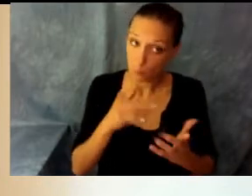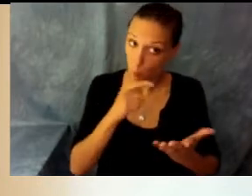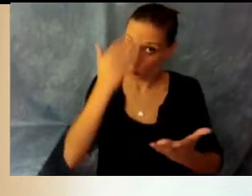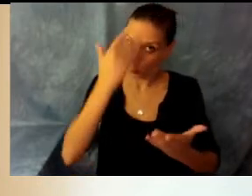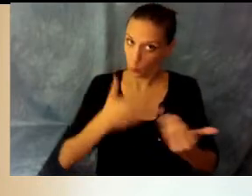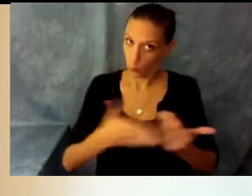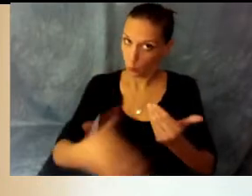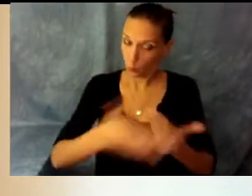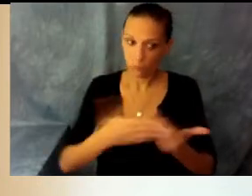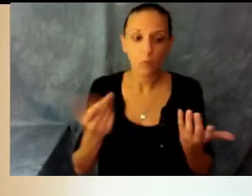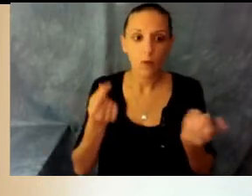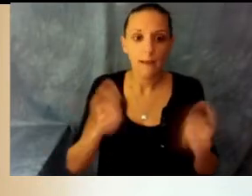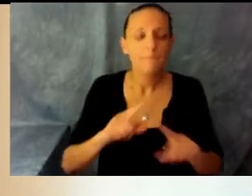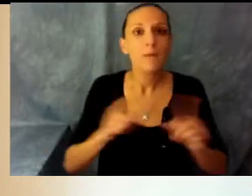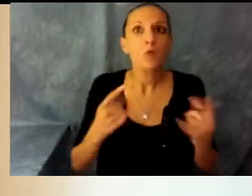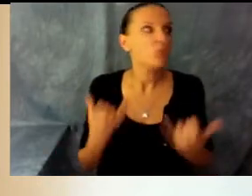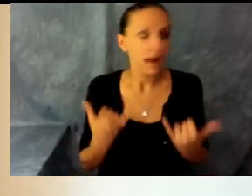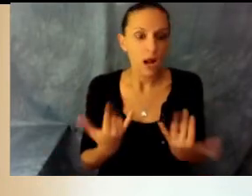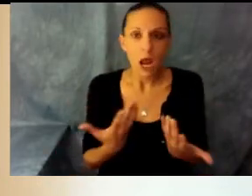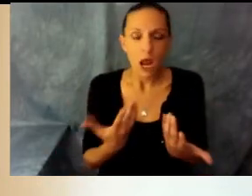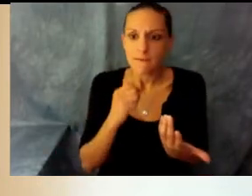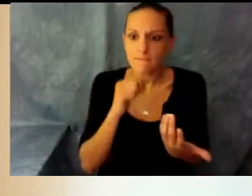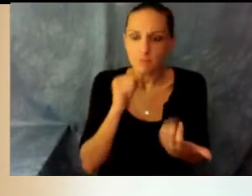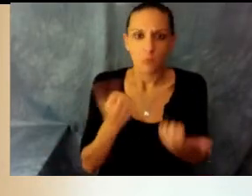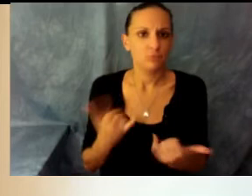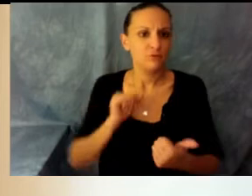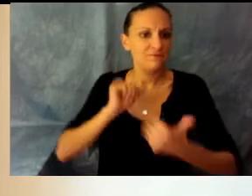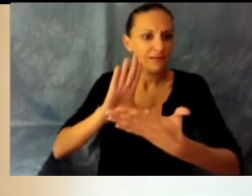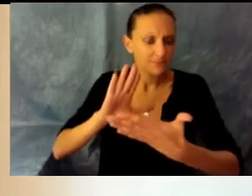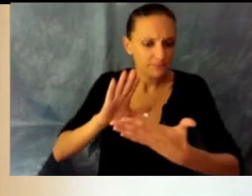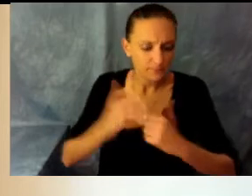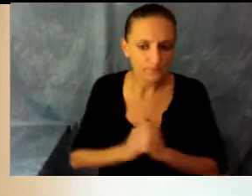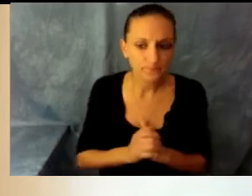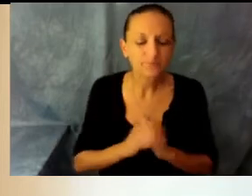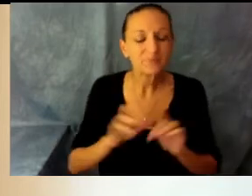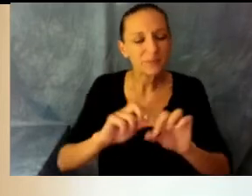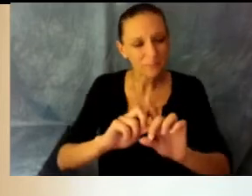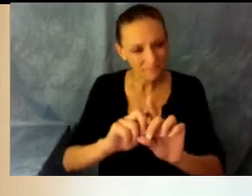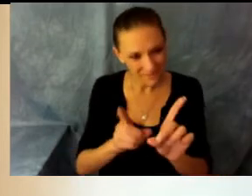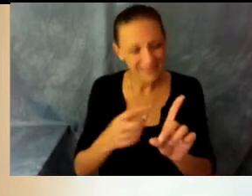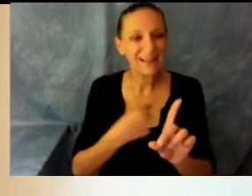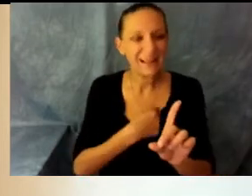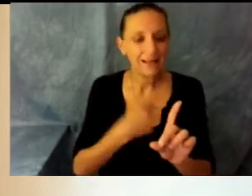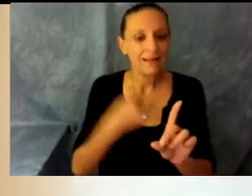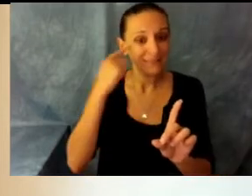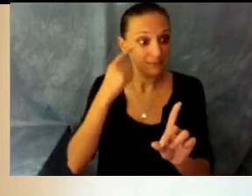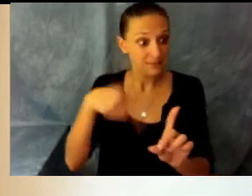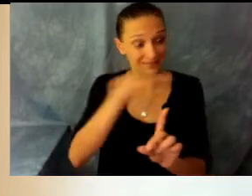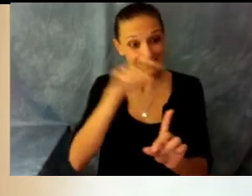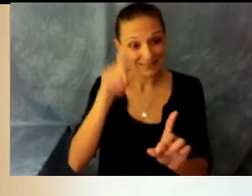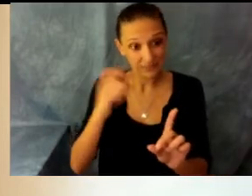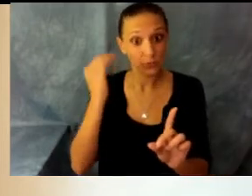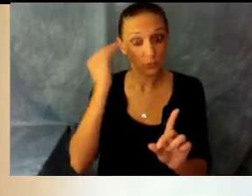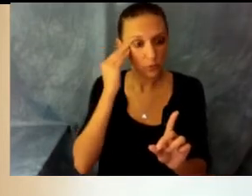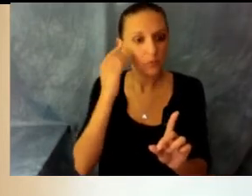holds, but right now don't currently face. But I think that they need to know that there is a